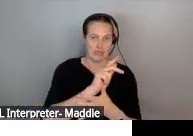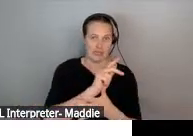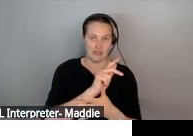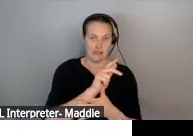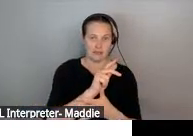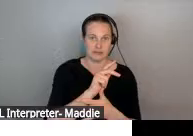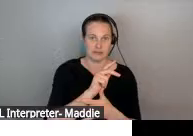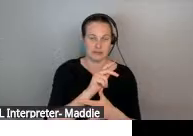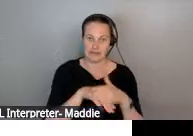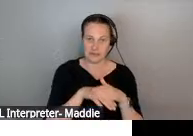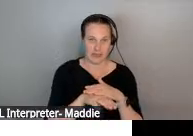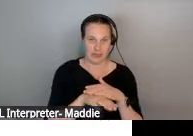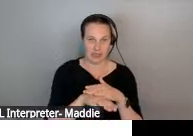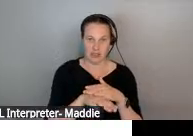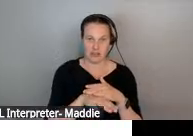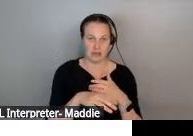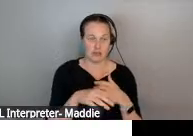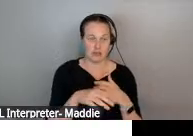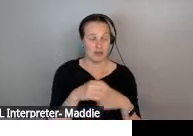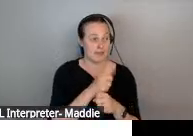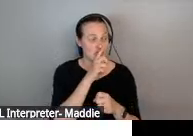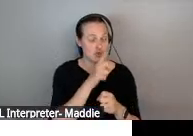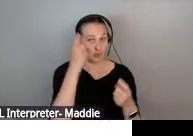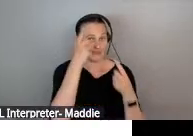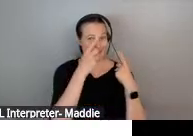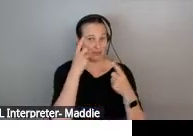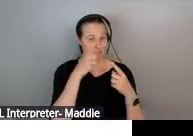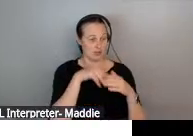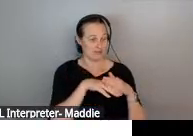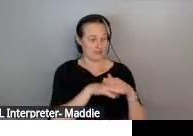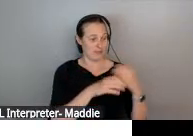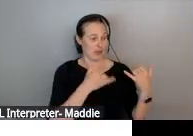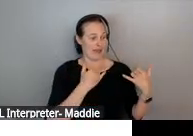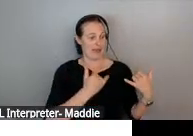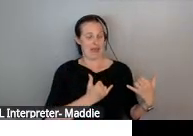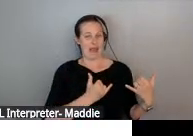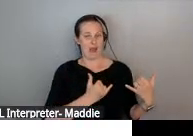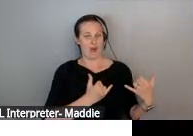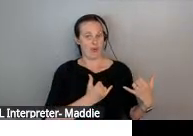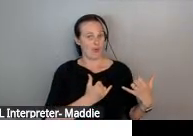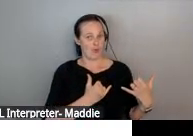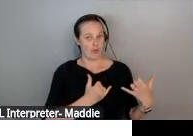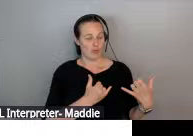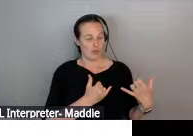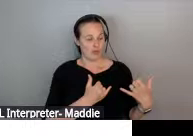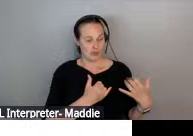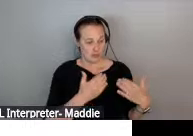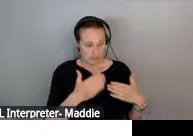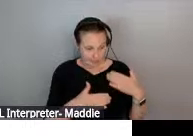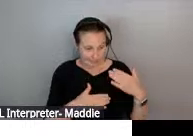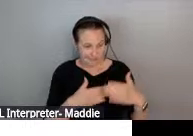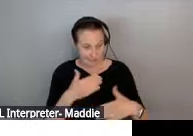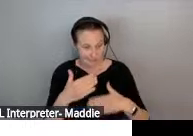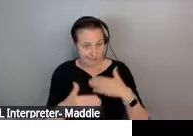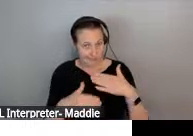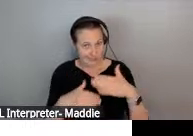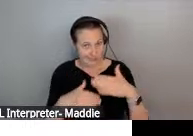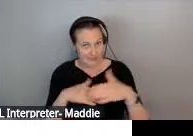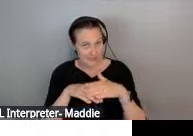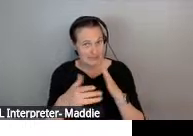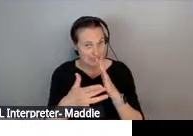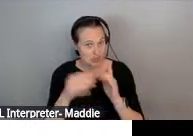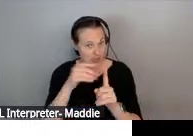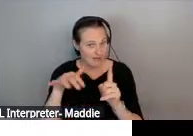means that you are considering what is accessible now, what do you need to do to get to an accessible educational technology